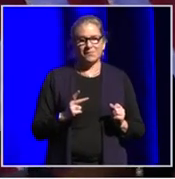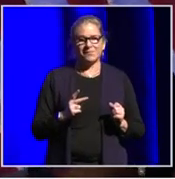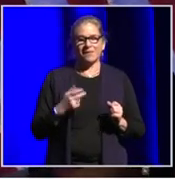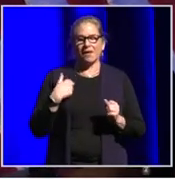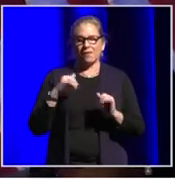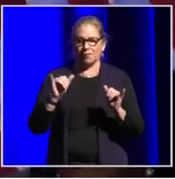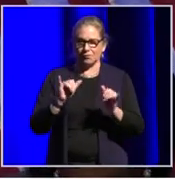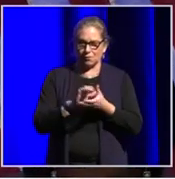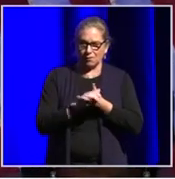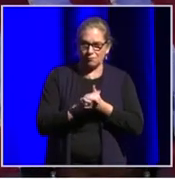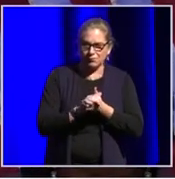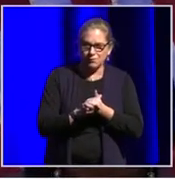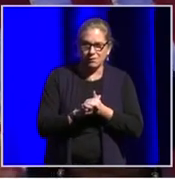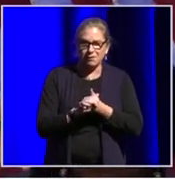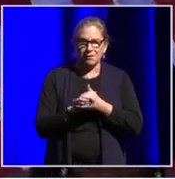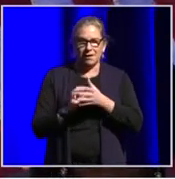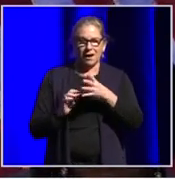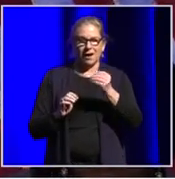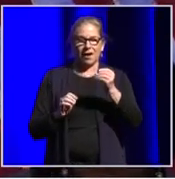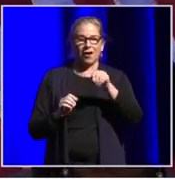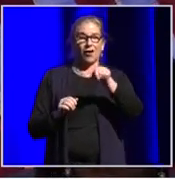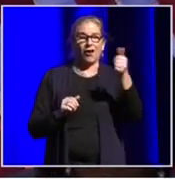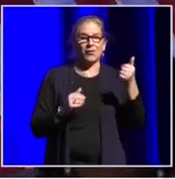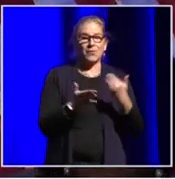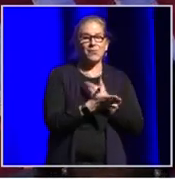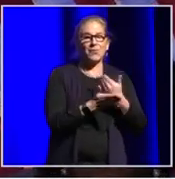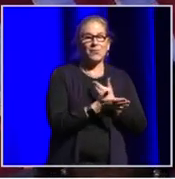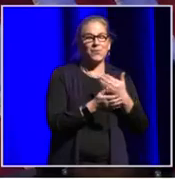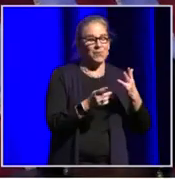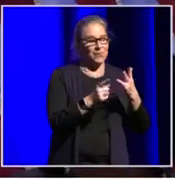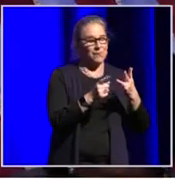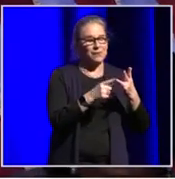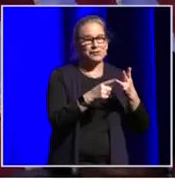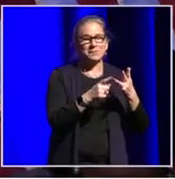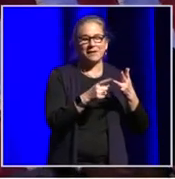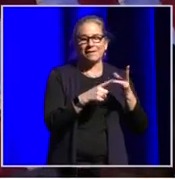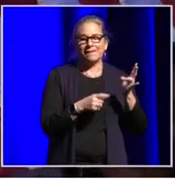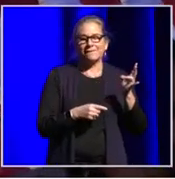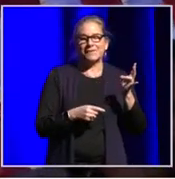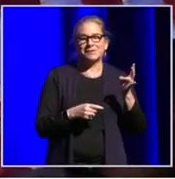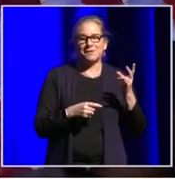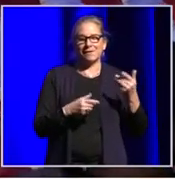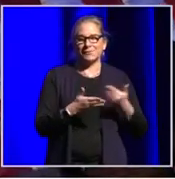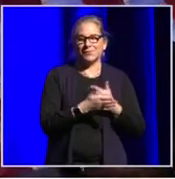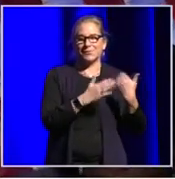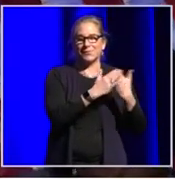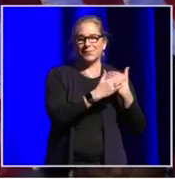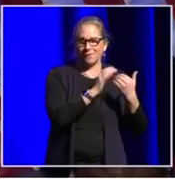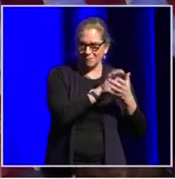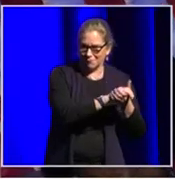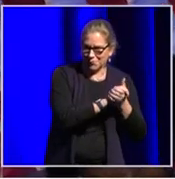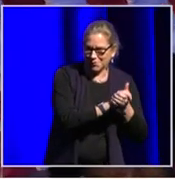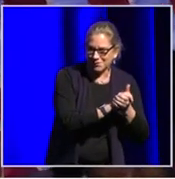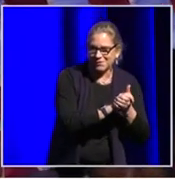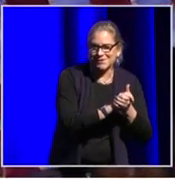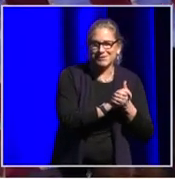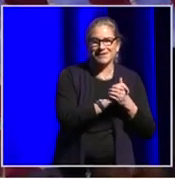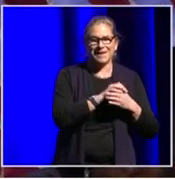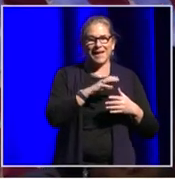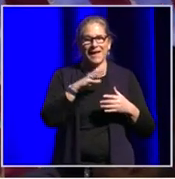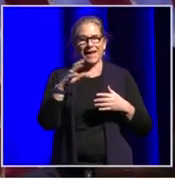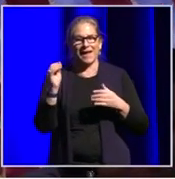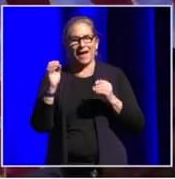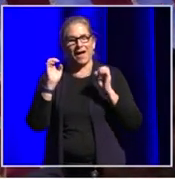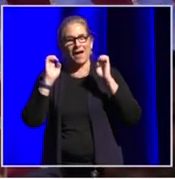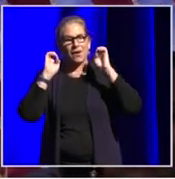freshman council member up here, Matt Fruman. It will be great to have another educator or education advocate, rather, on the